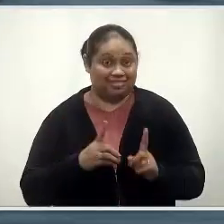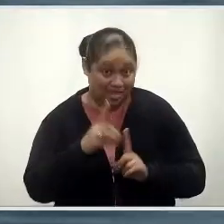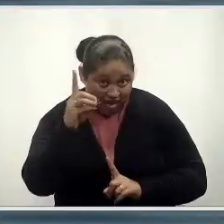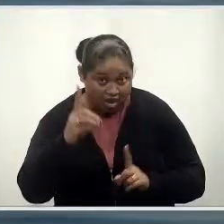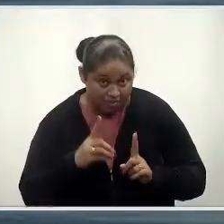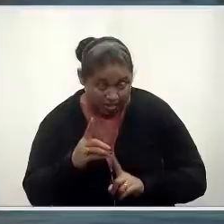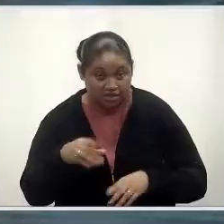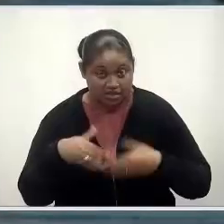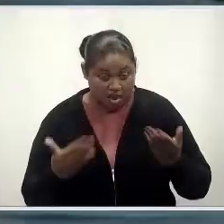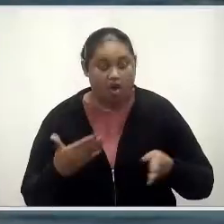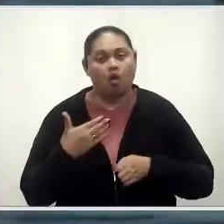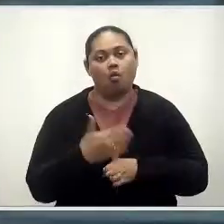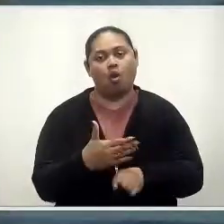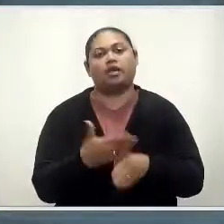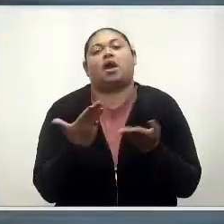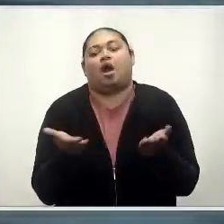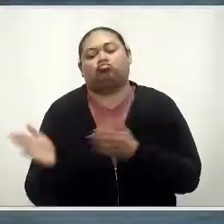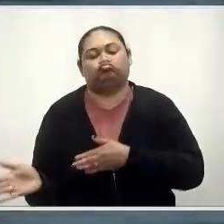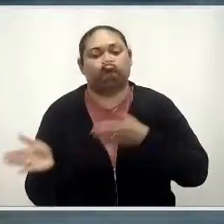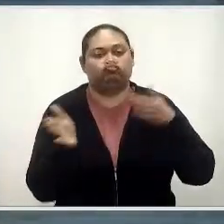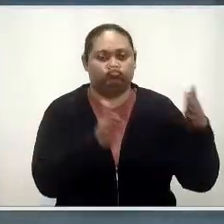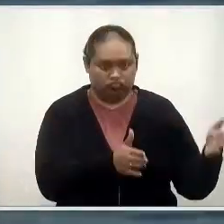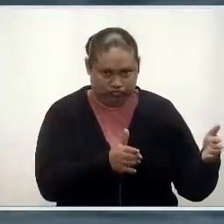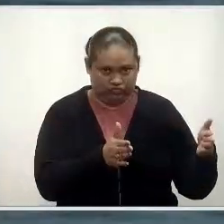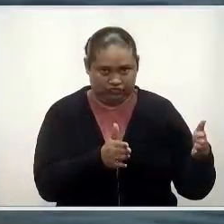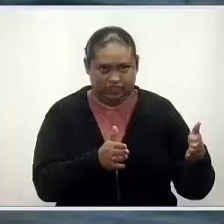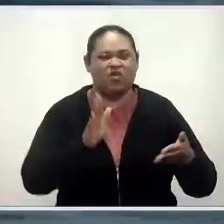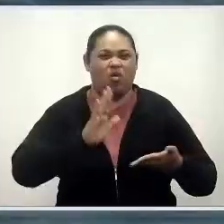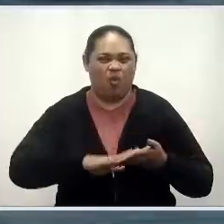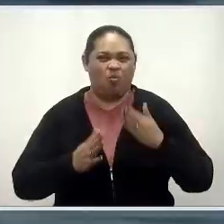are currently working on relocation efforts for